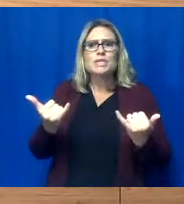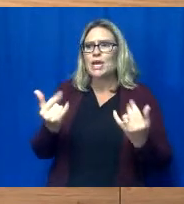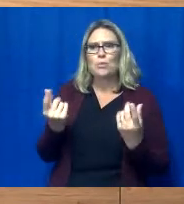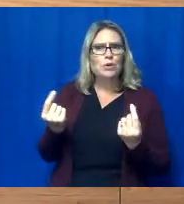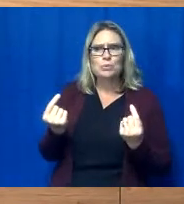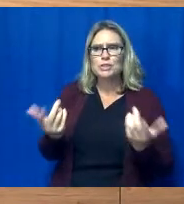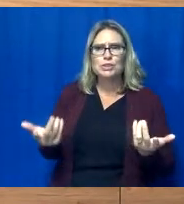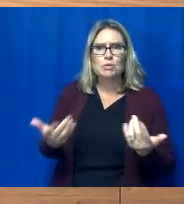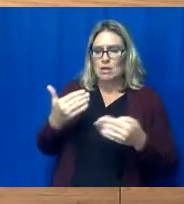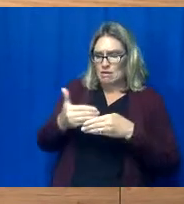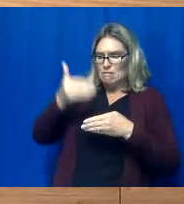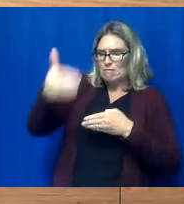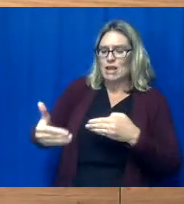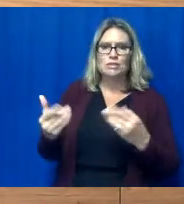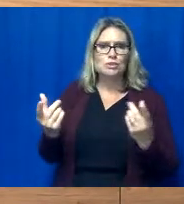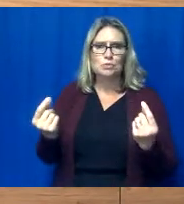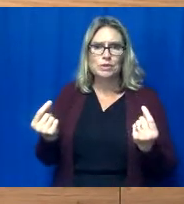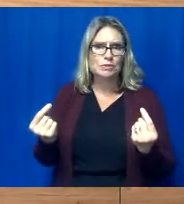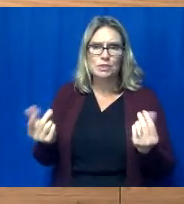next steps following today?